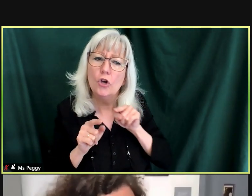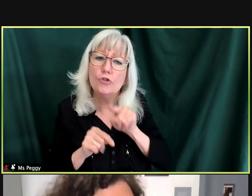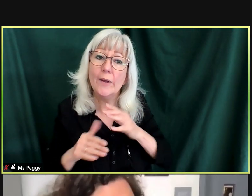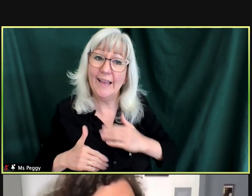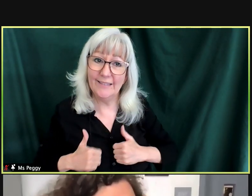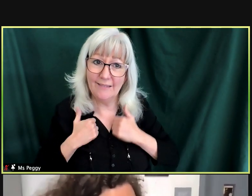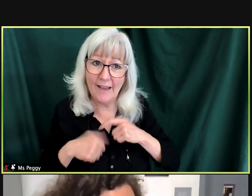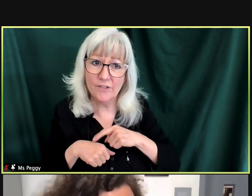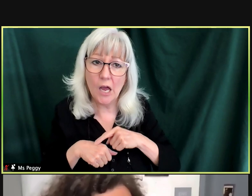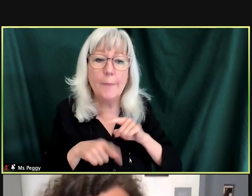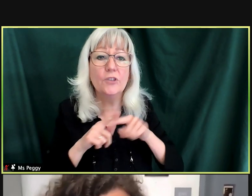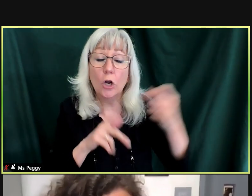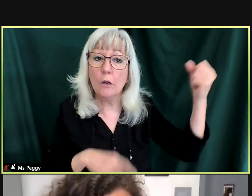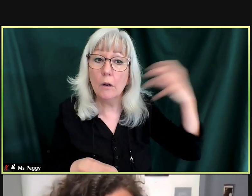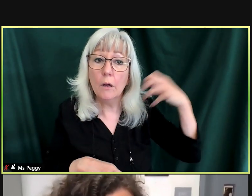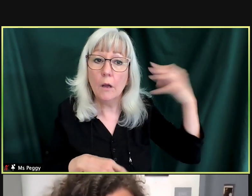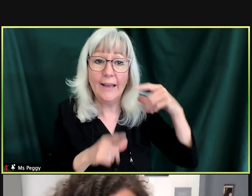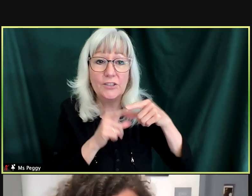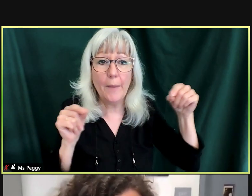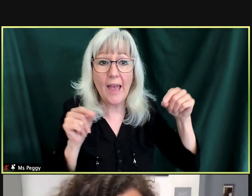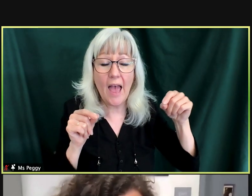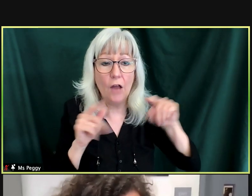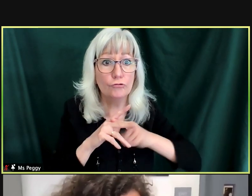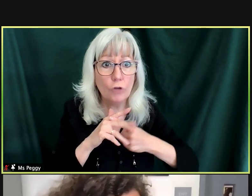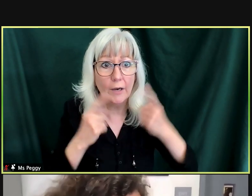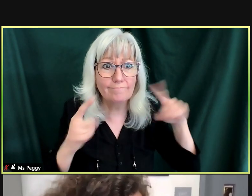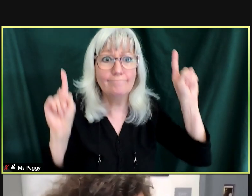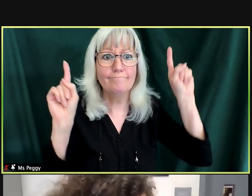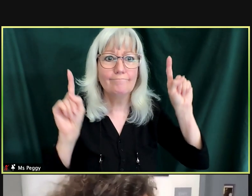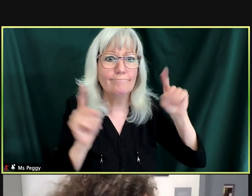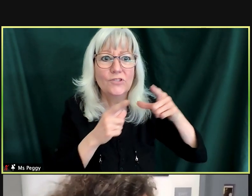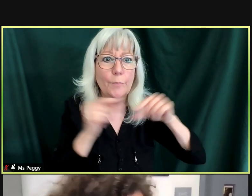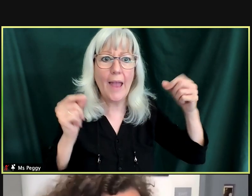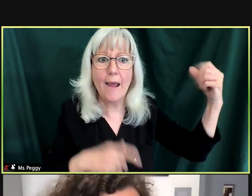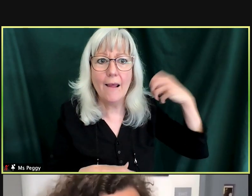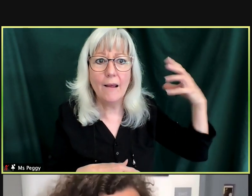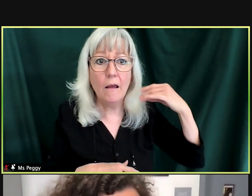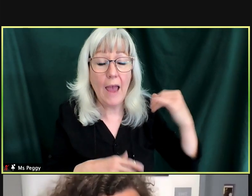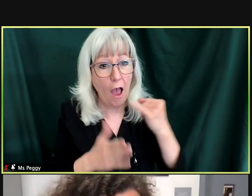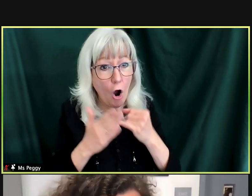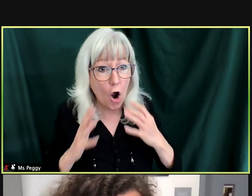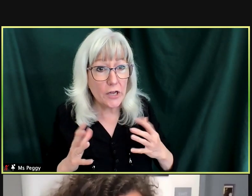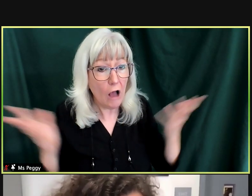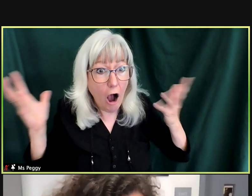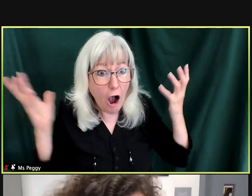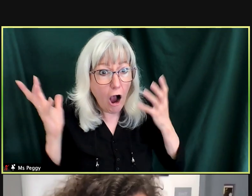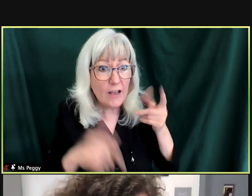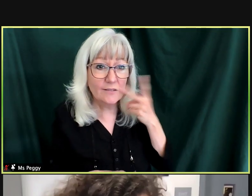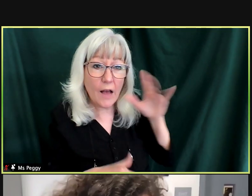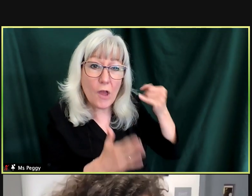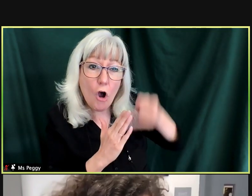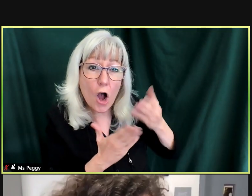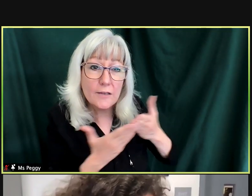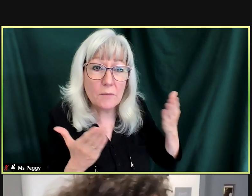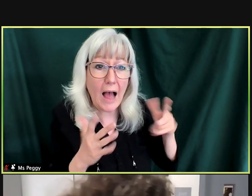getting imports from Japan for the first time, and the artist went crazy for the art supplies.